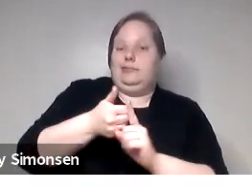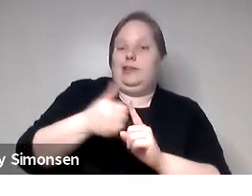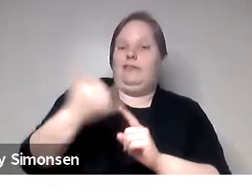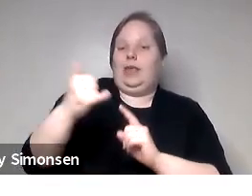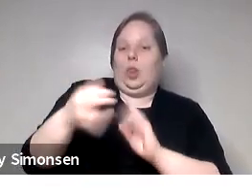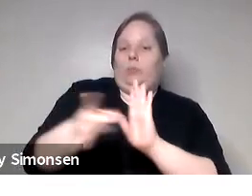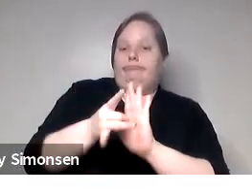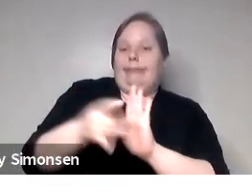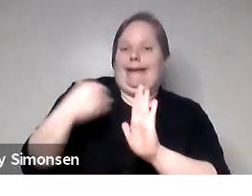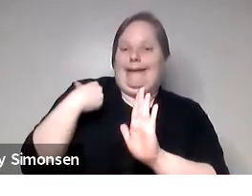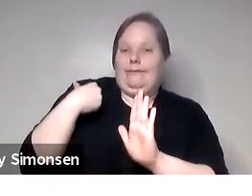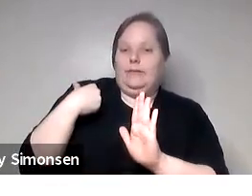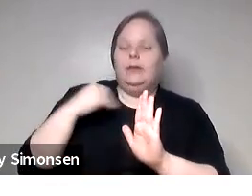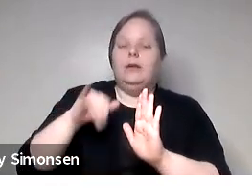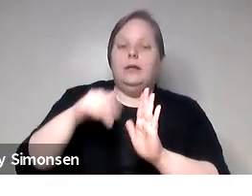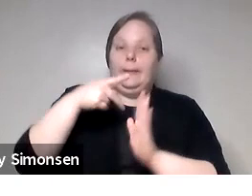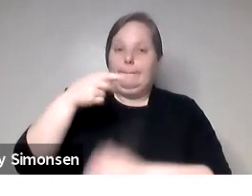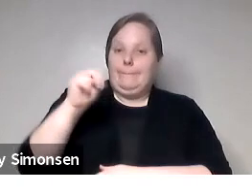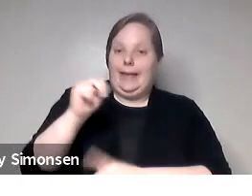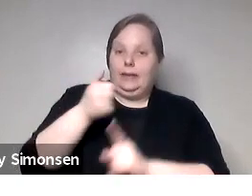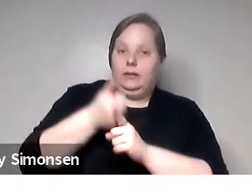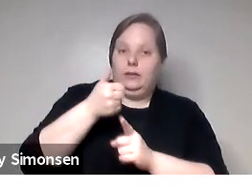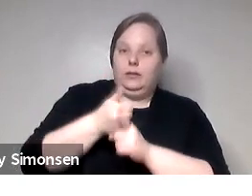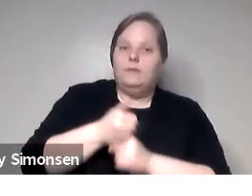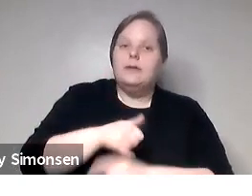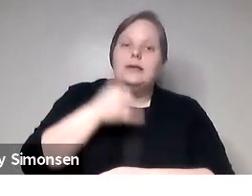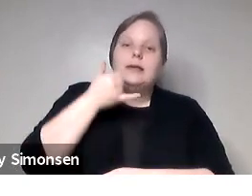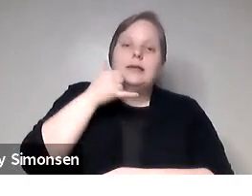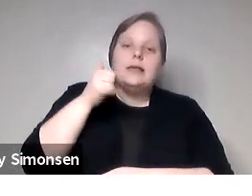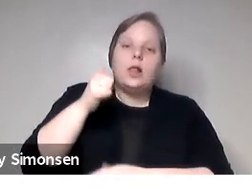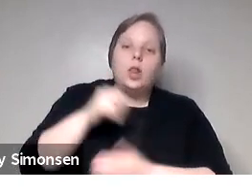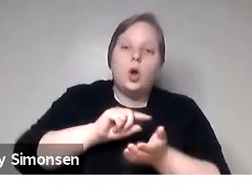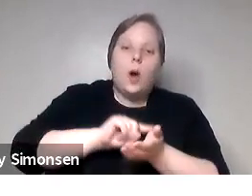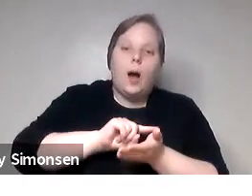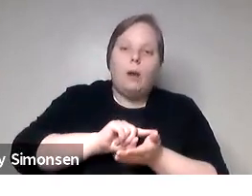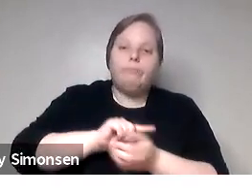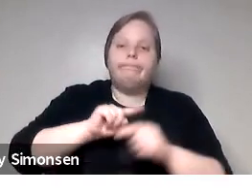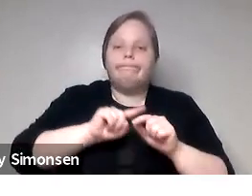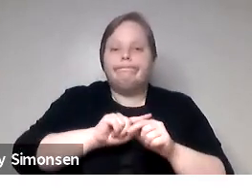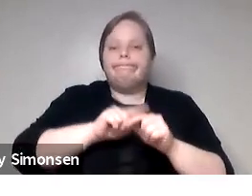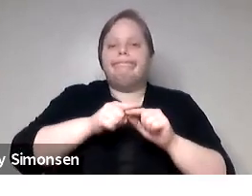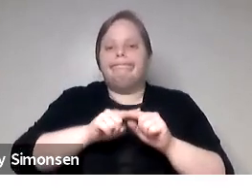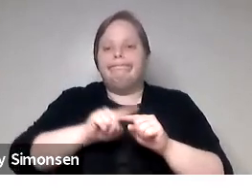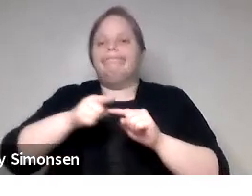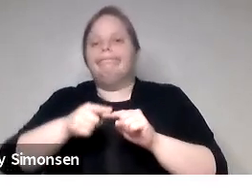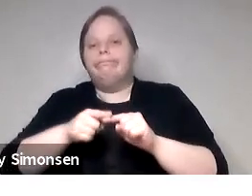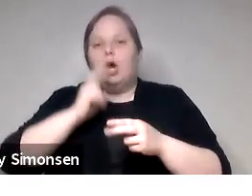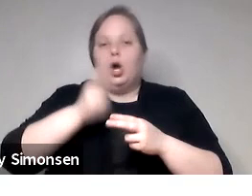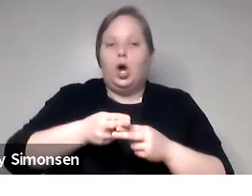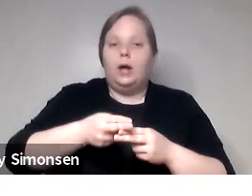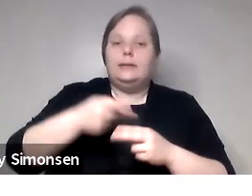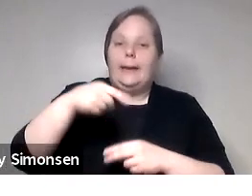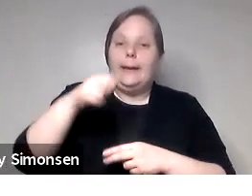and the pen has yellow buttons on it, and that is called a Pen Friend